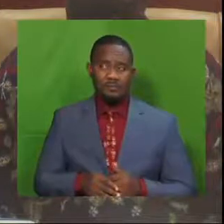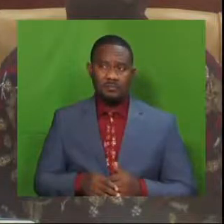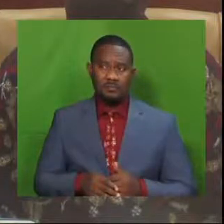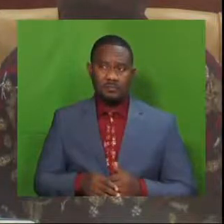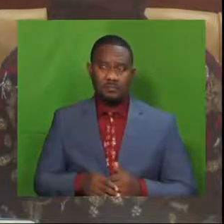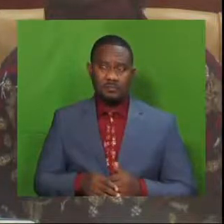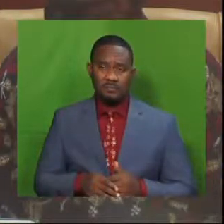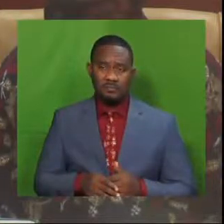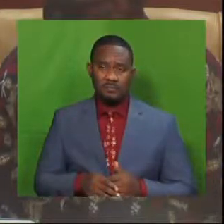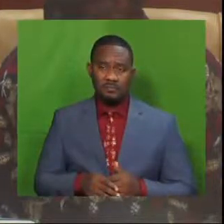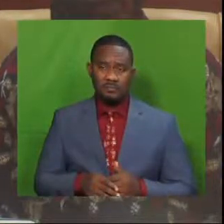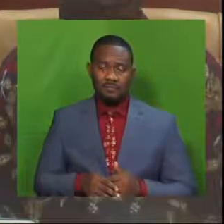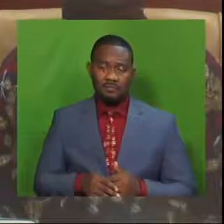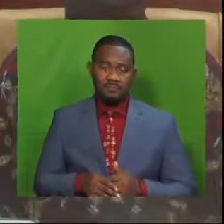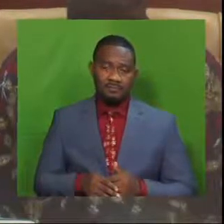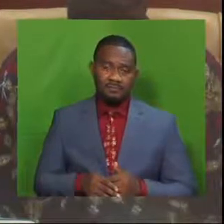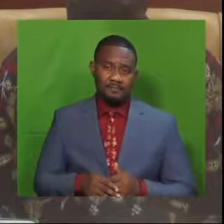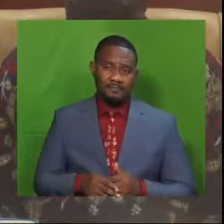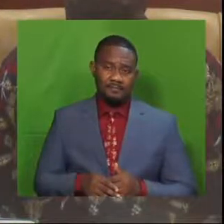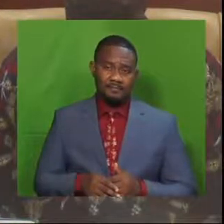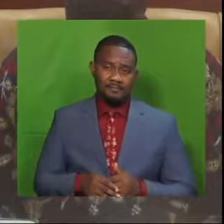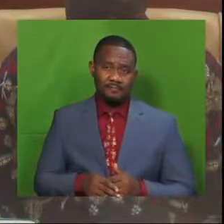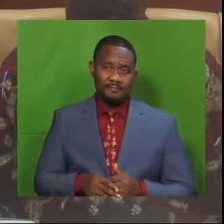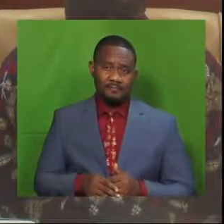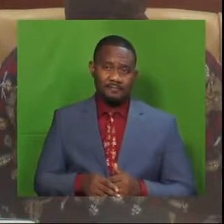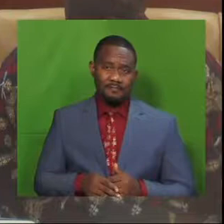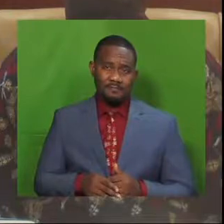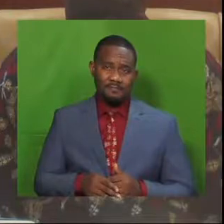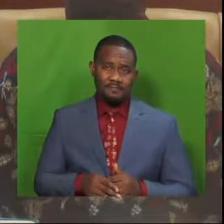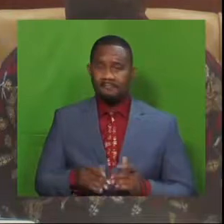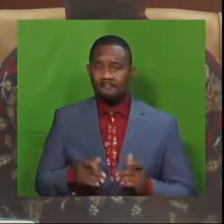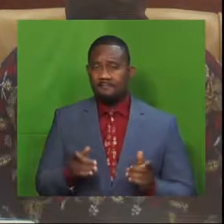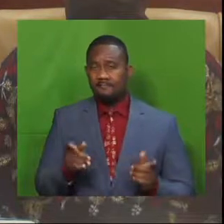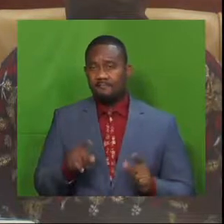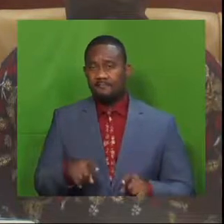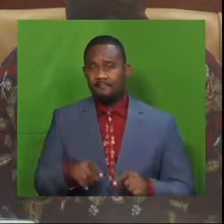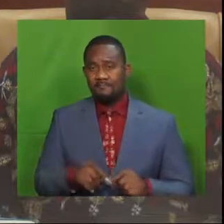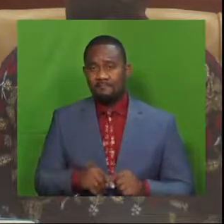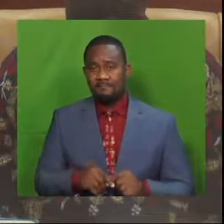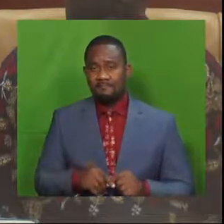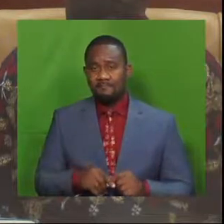Government Business, when is the